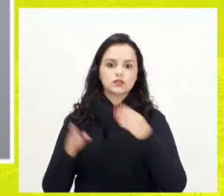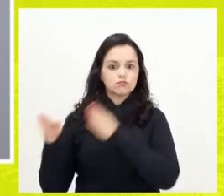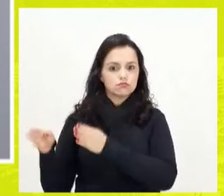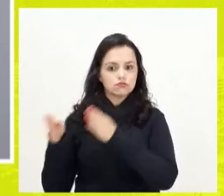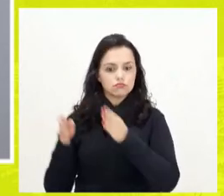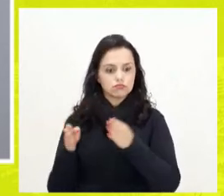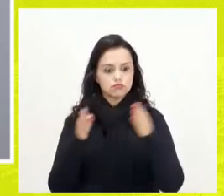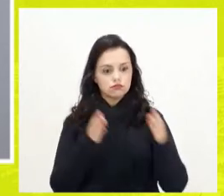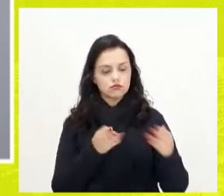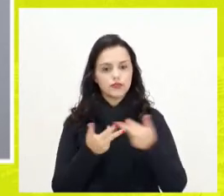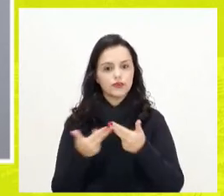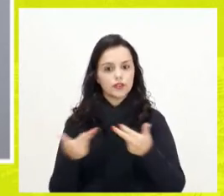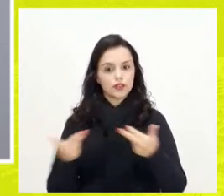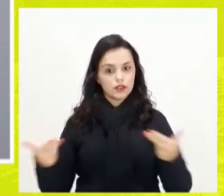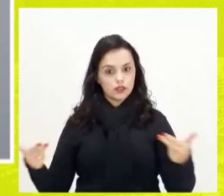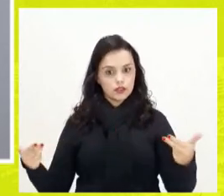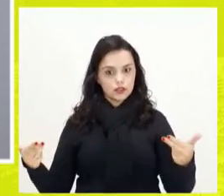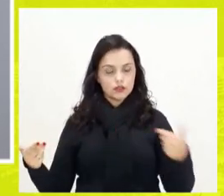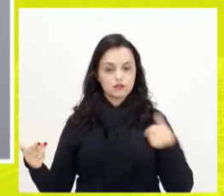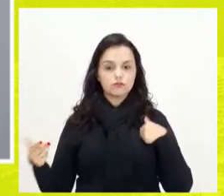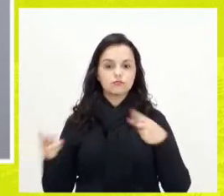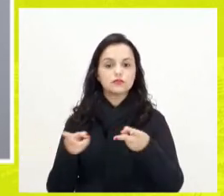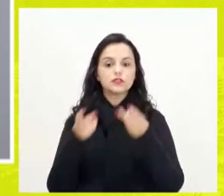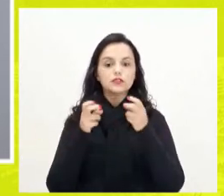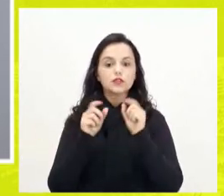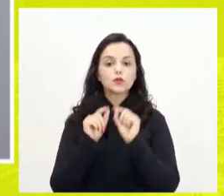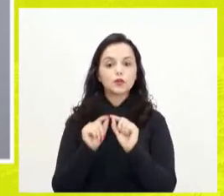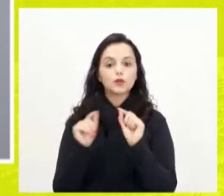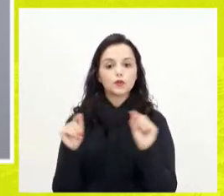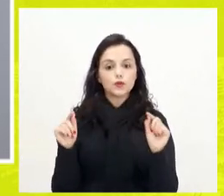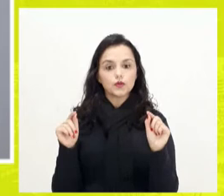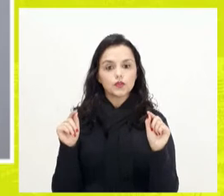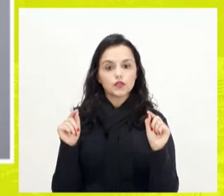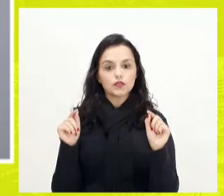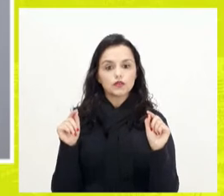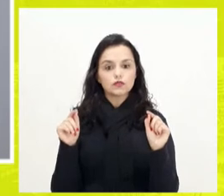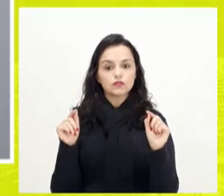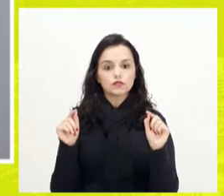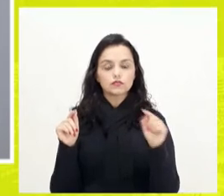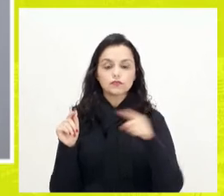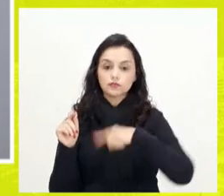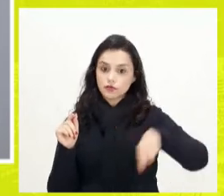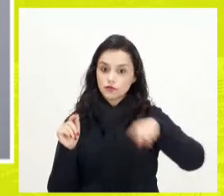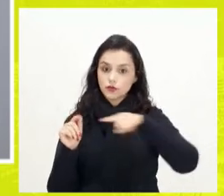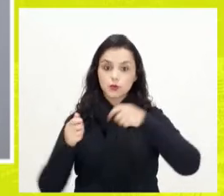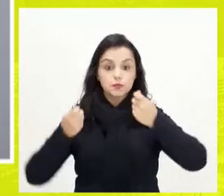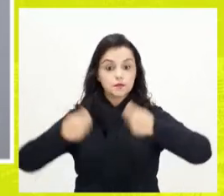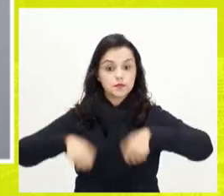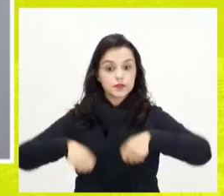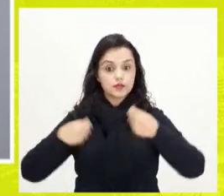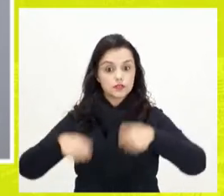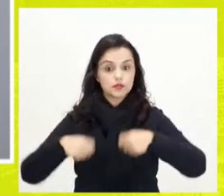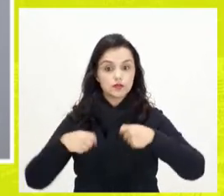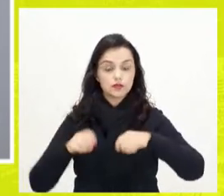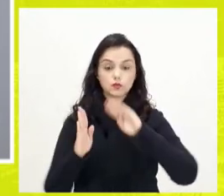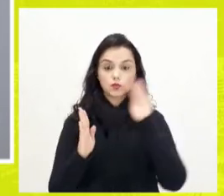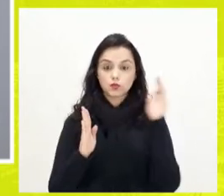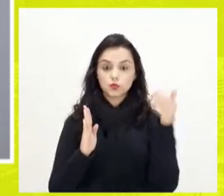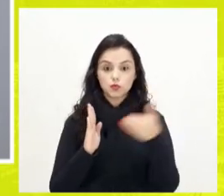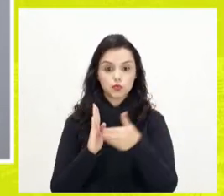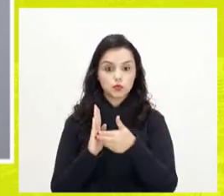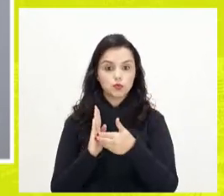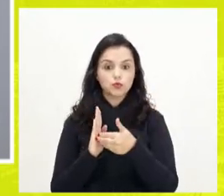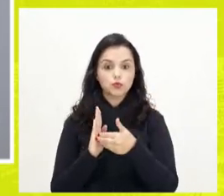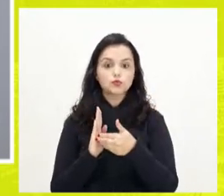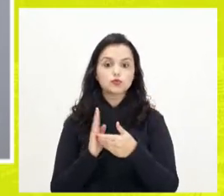electoral process that includes other points we see it's our duty among